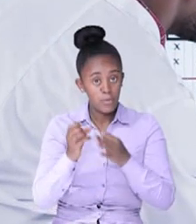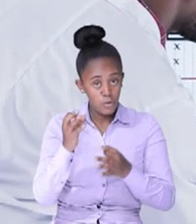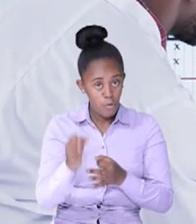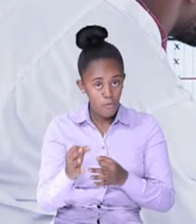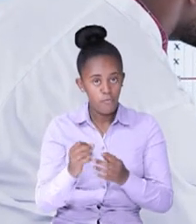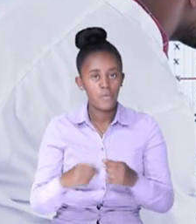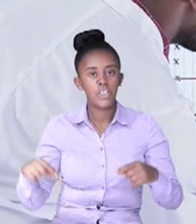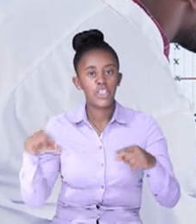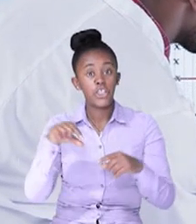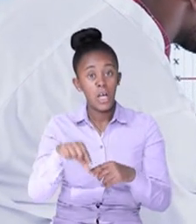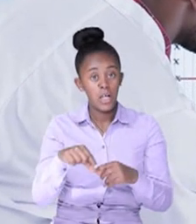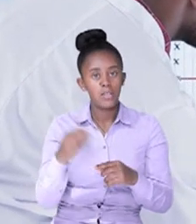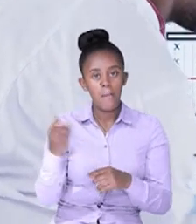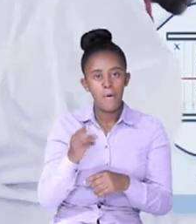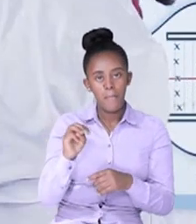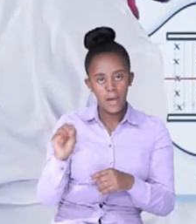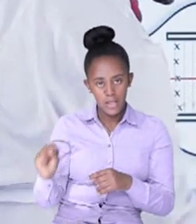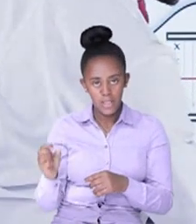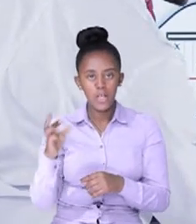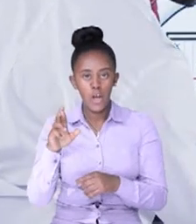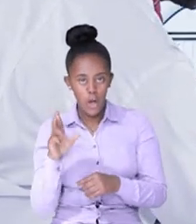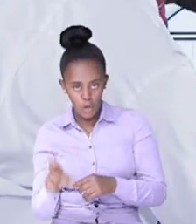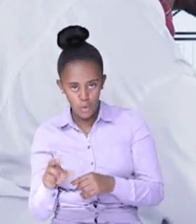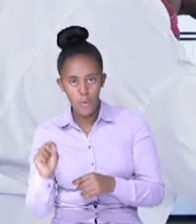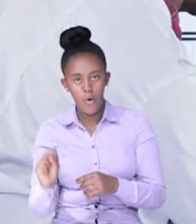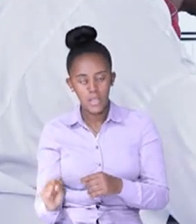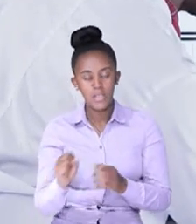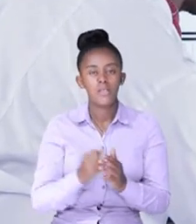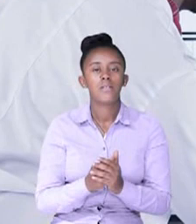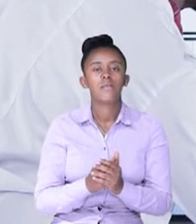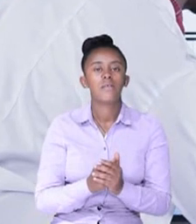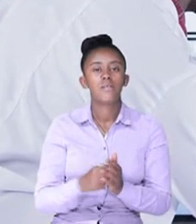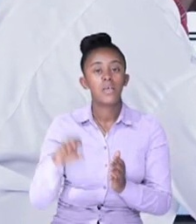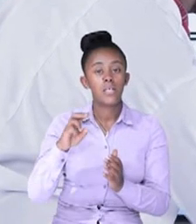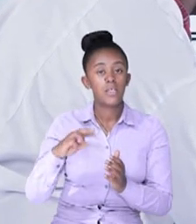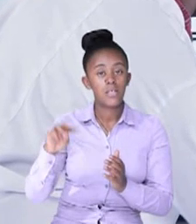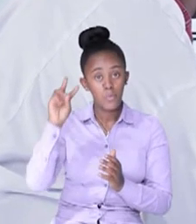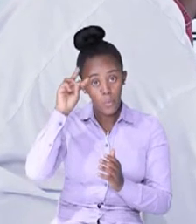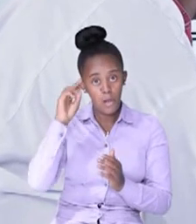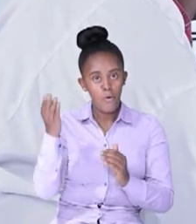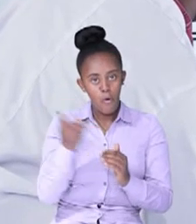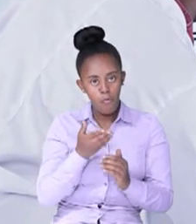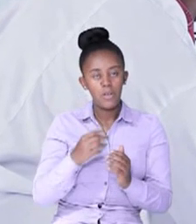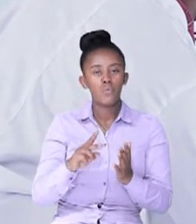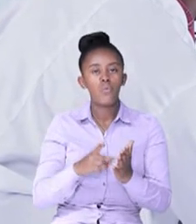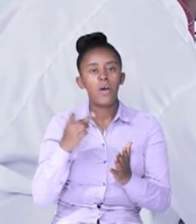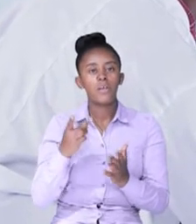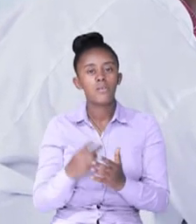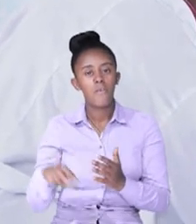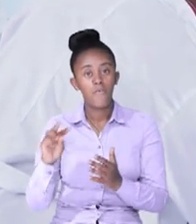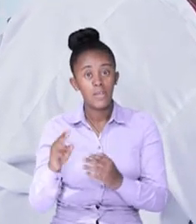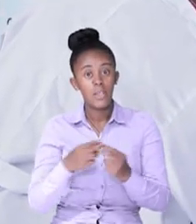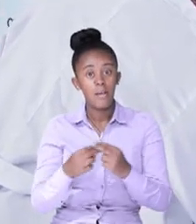of charge per mass ratio as E squared over twice of